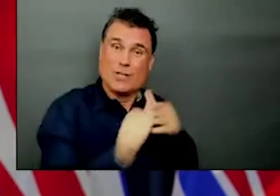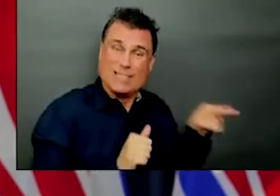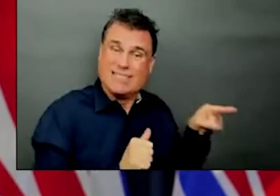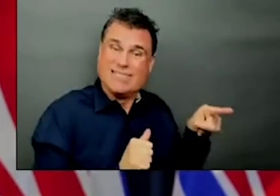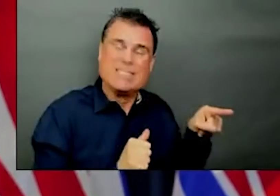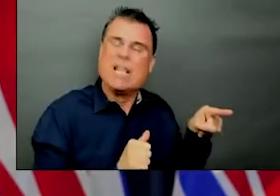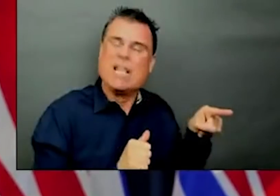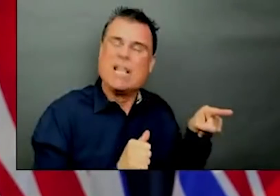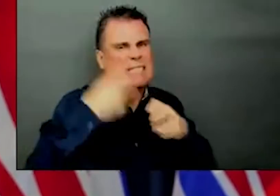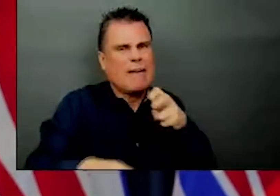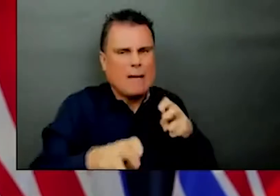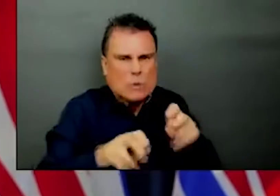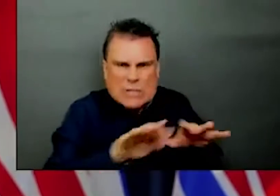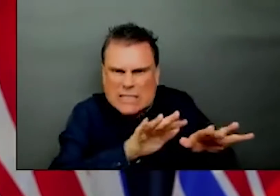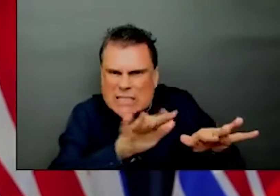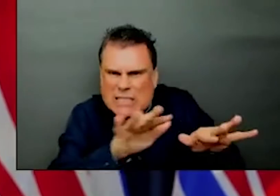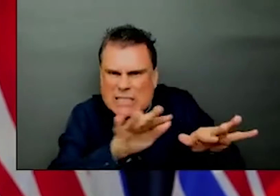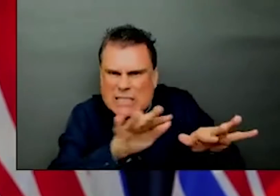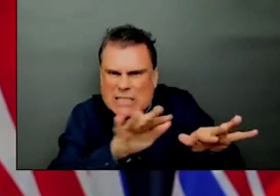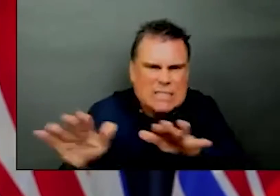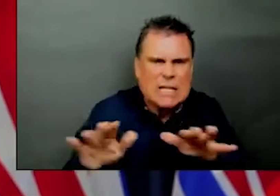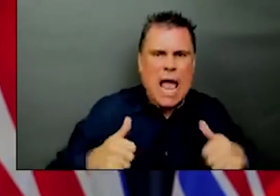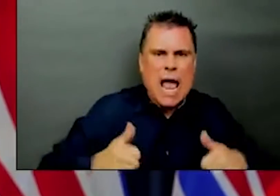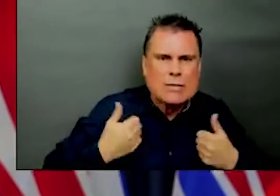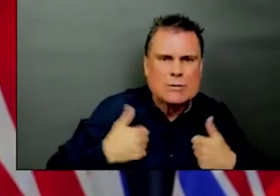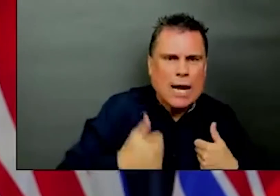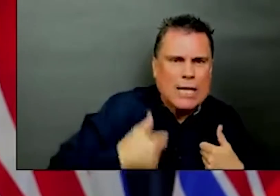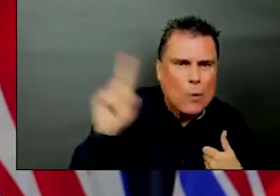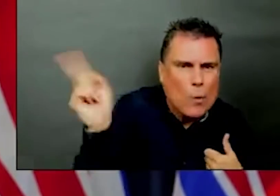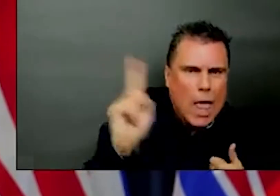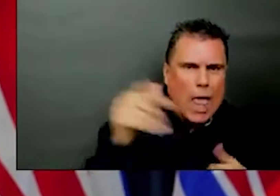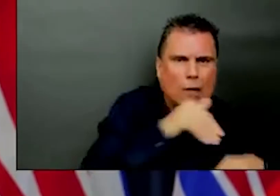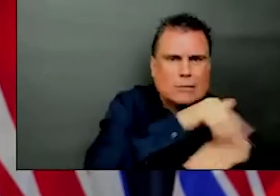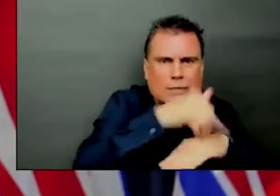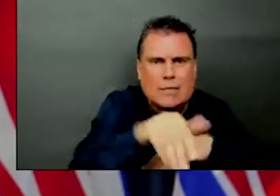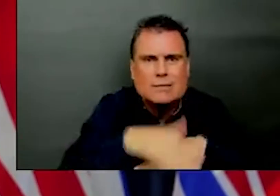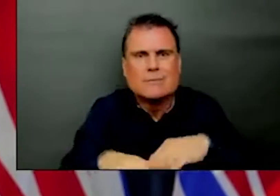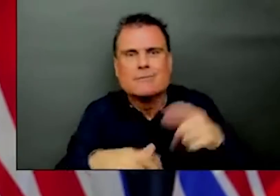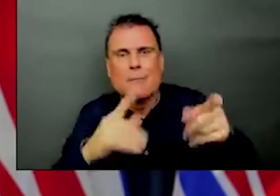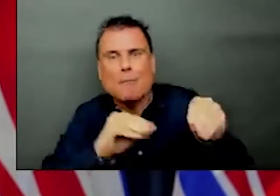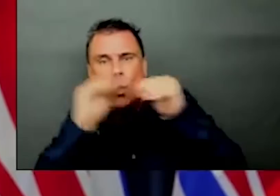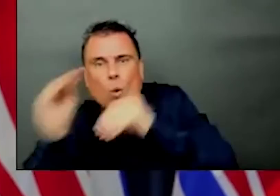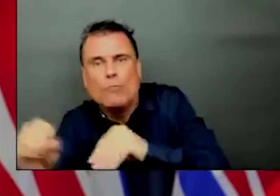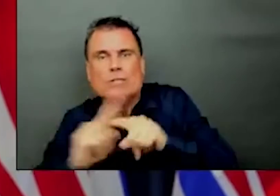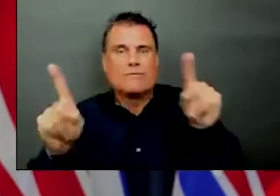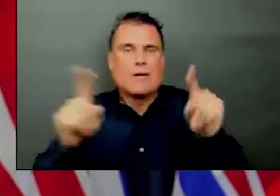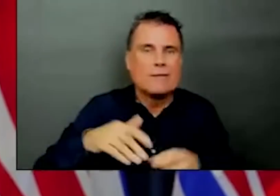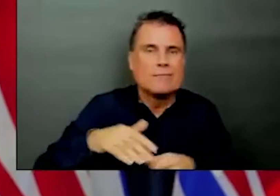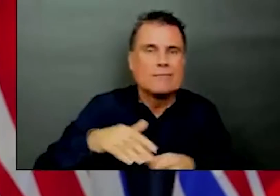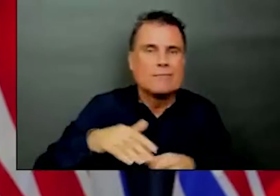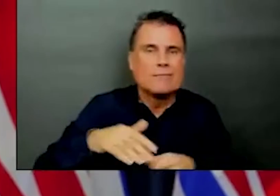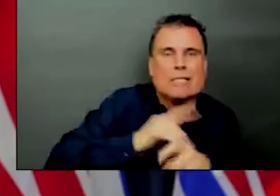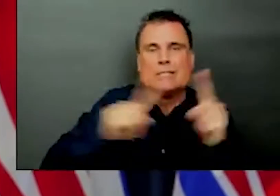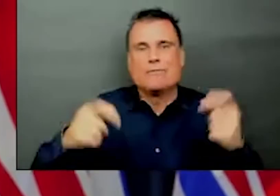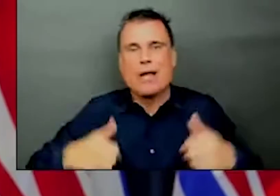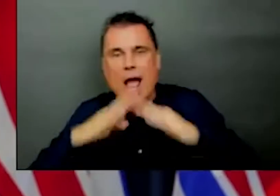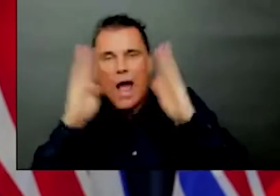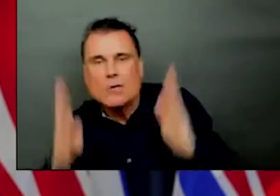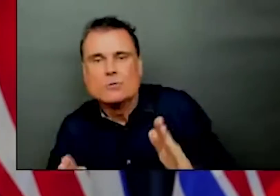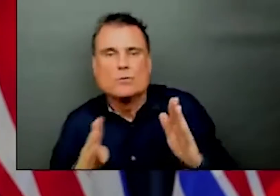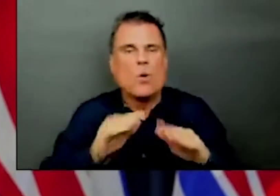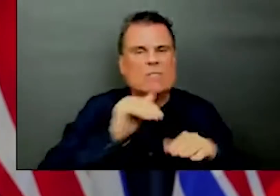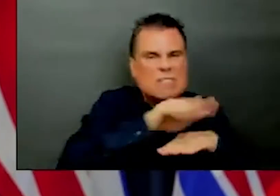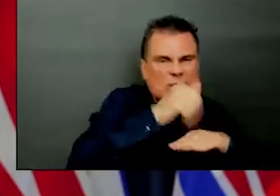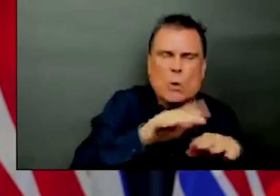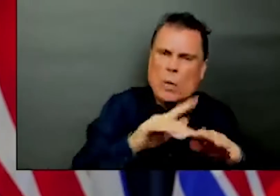for ICBC to do. They engage with their policyholders all the time, so I think policyholders should have every comfort.